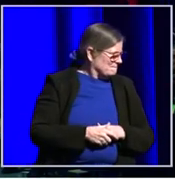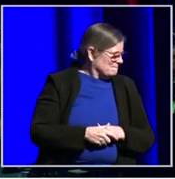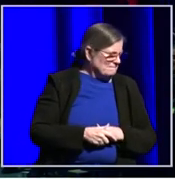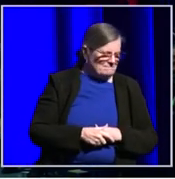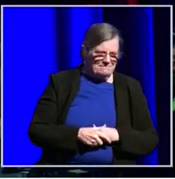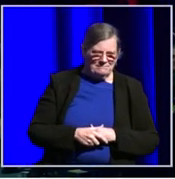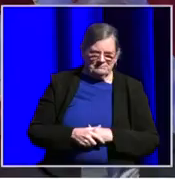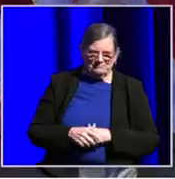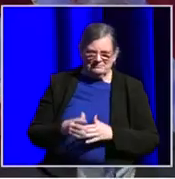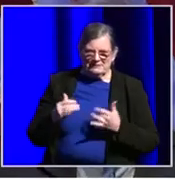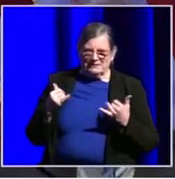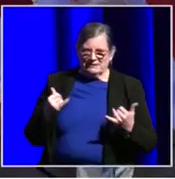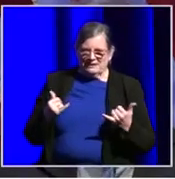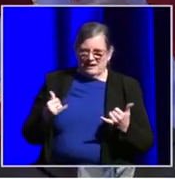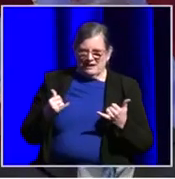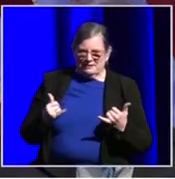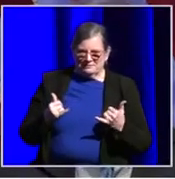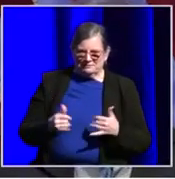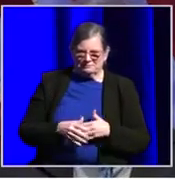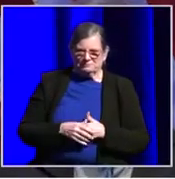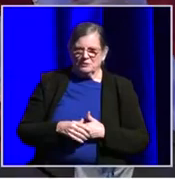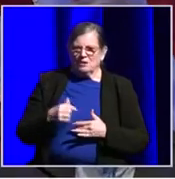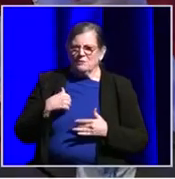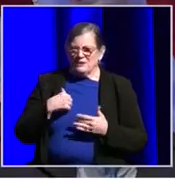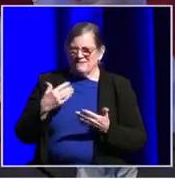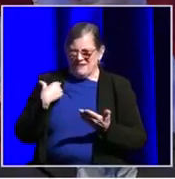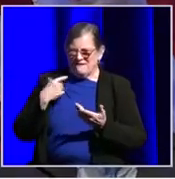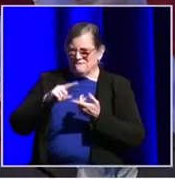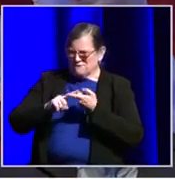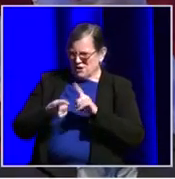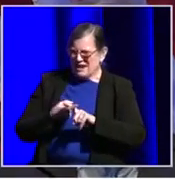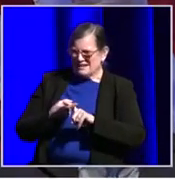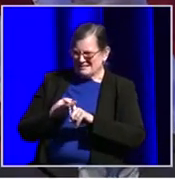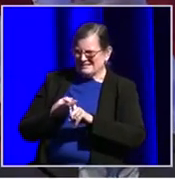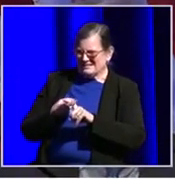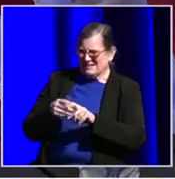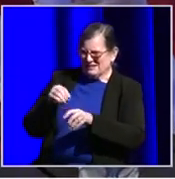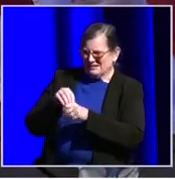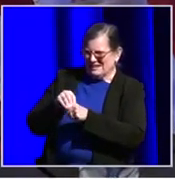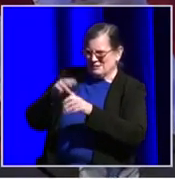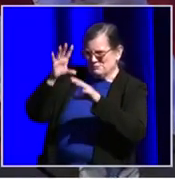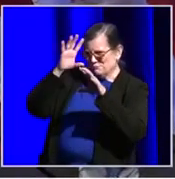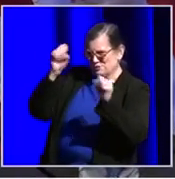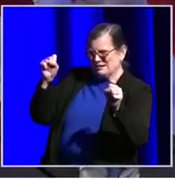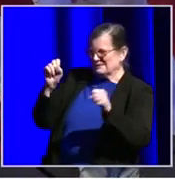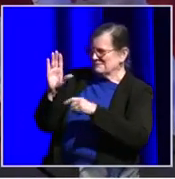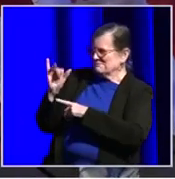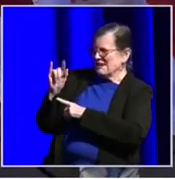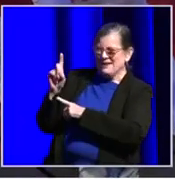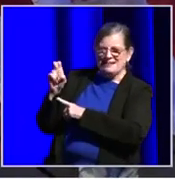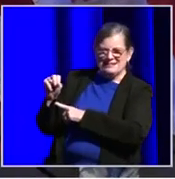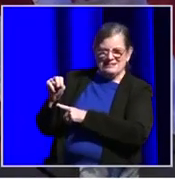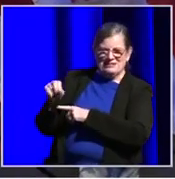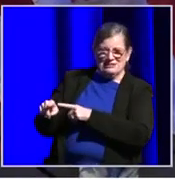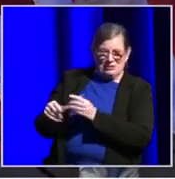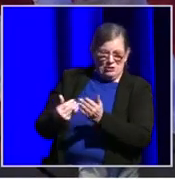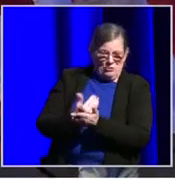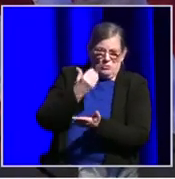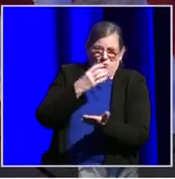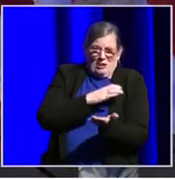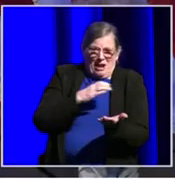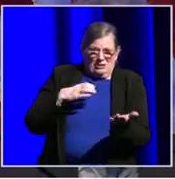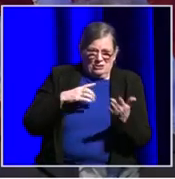We know we have a friend in President Biden, and as this new Congress starts, I promise to keep fighting